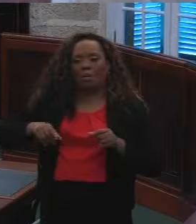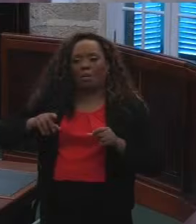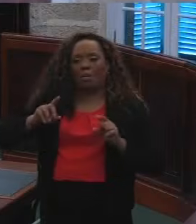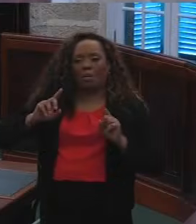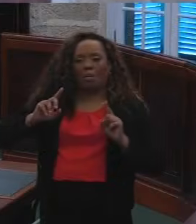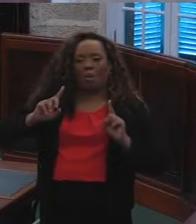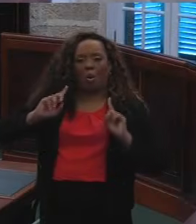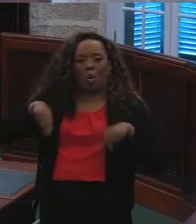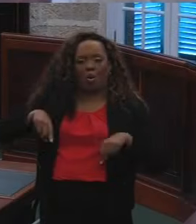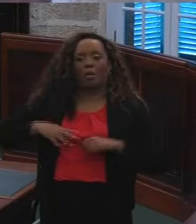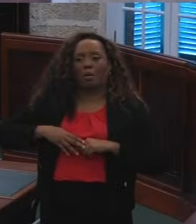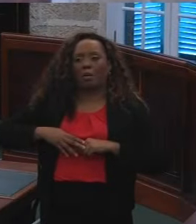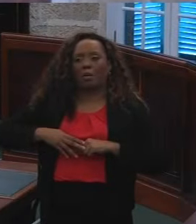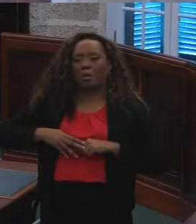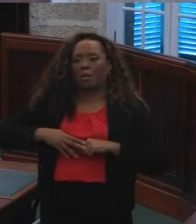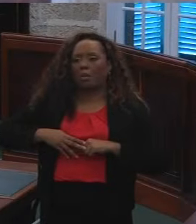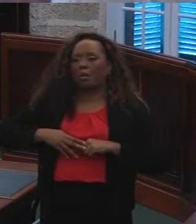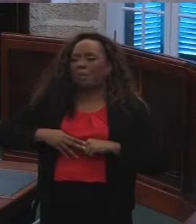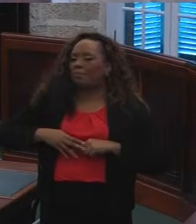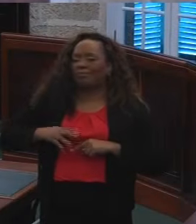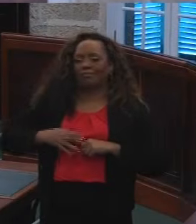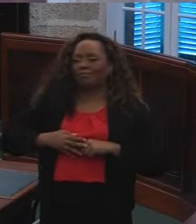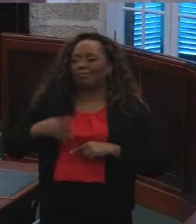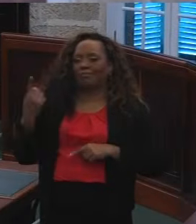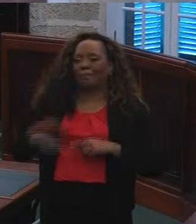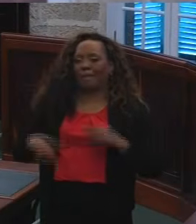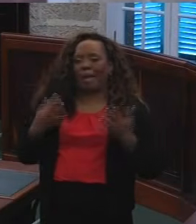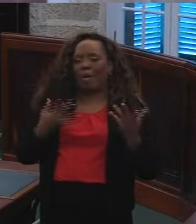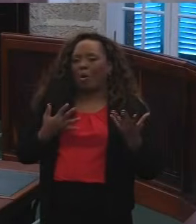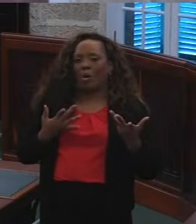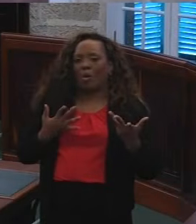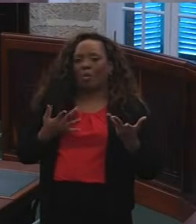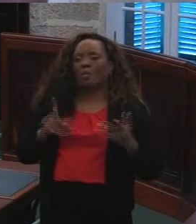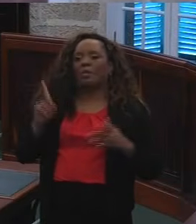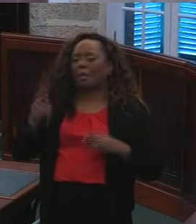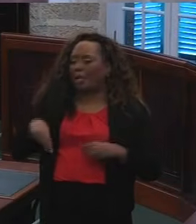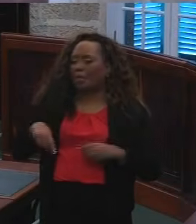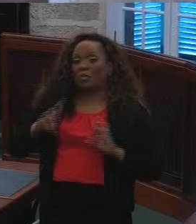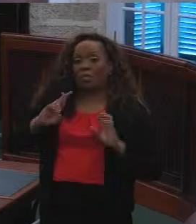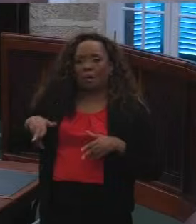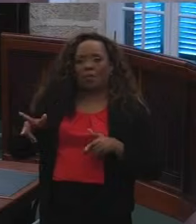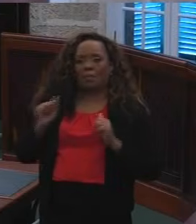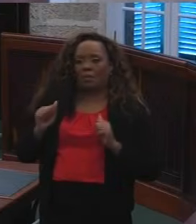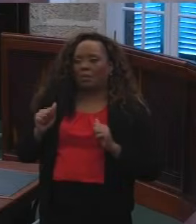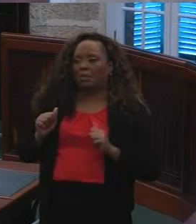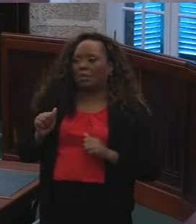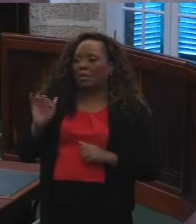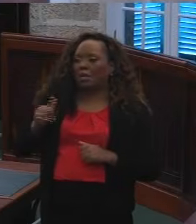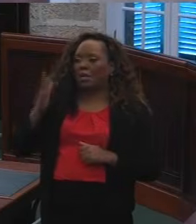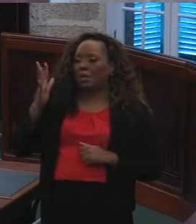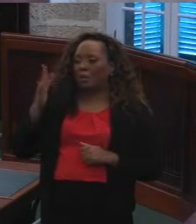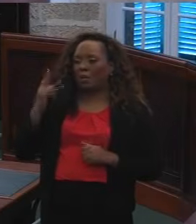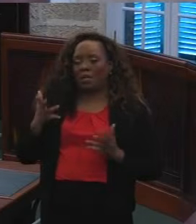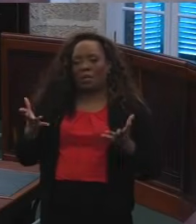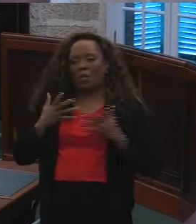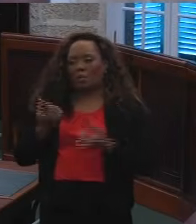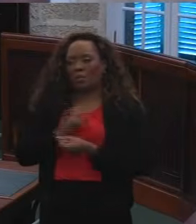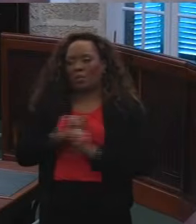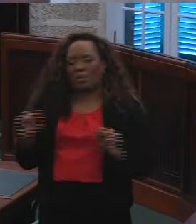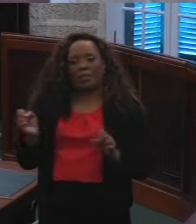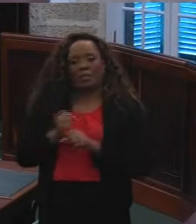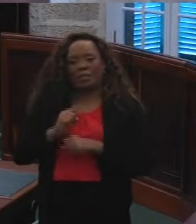So this is to protect, again, the safety and welfare of older persons in this country.